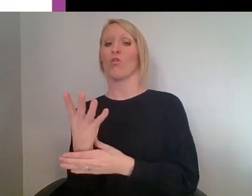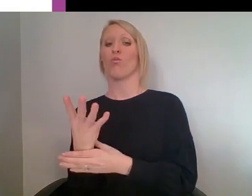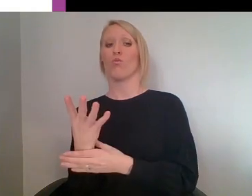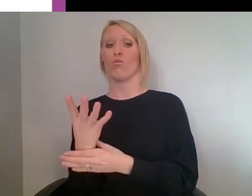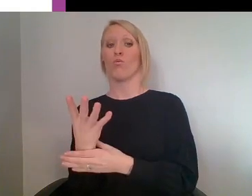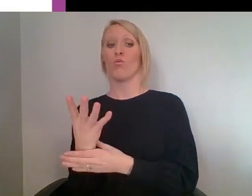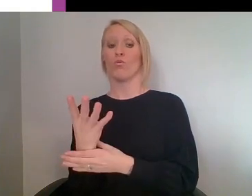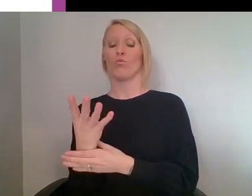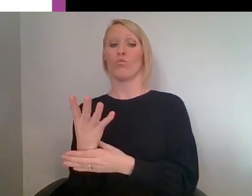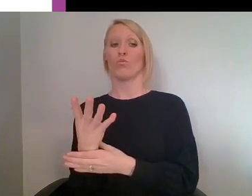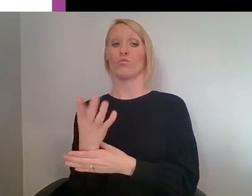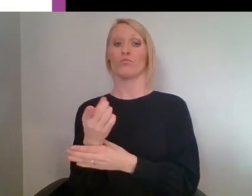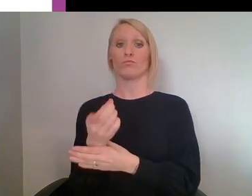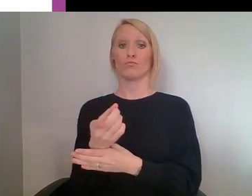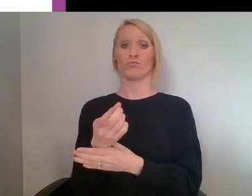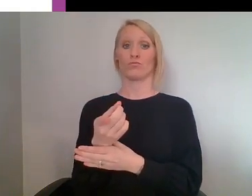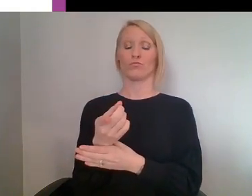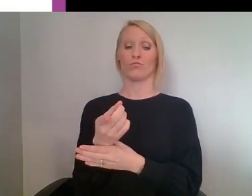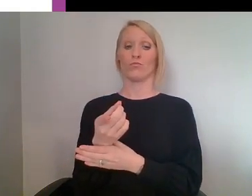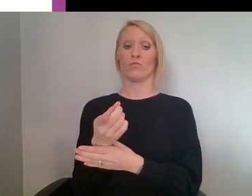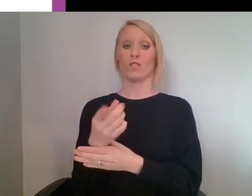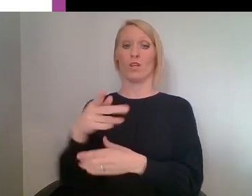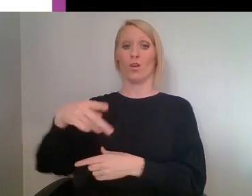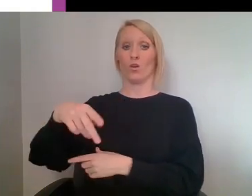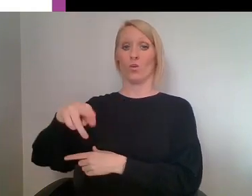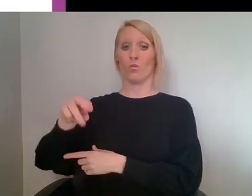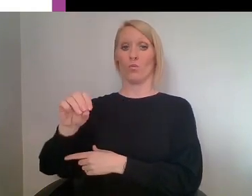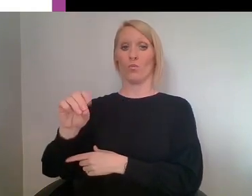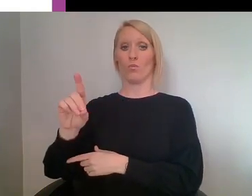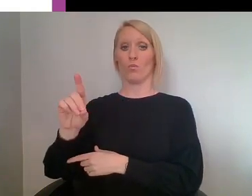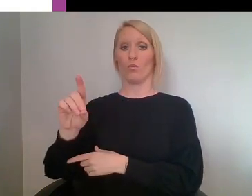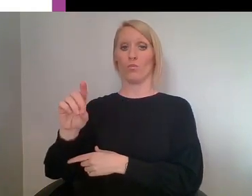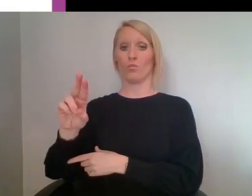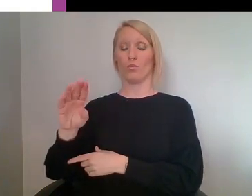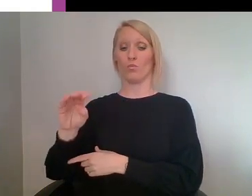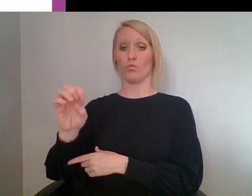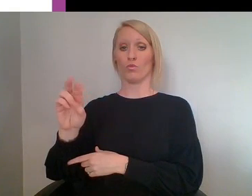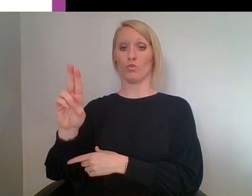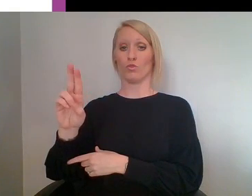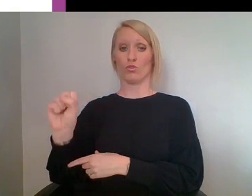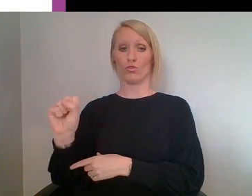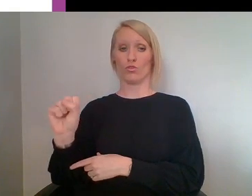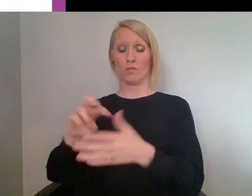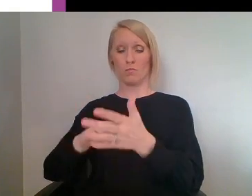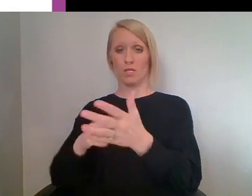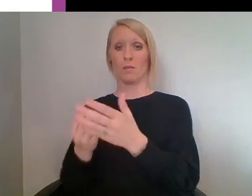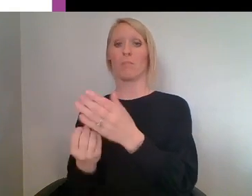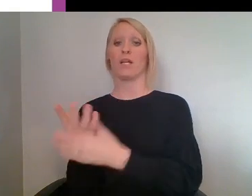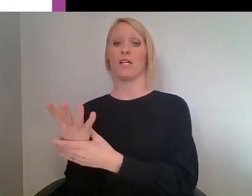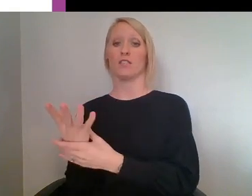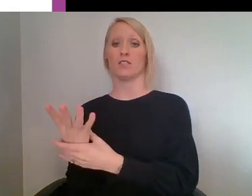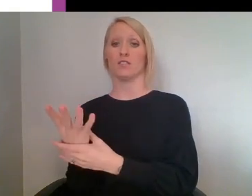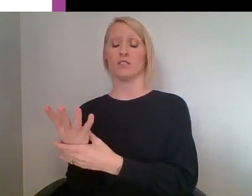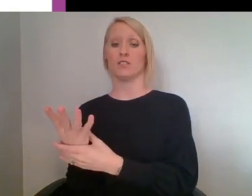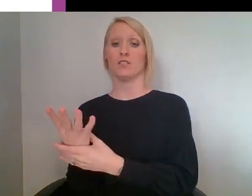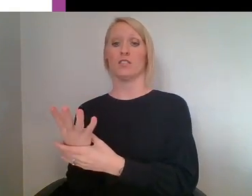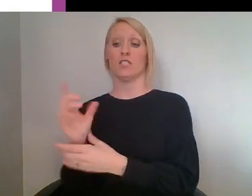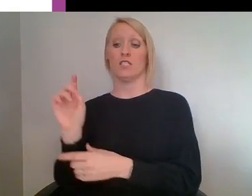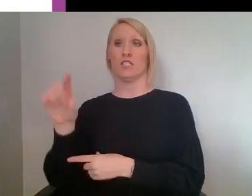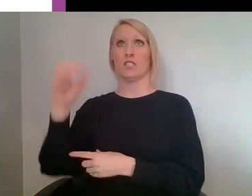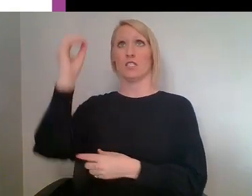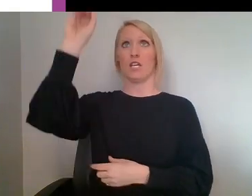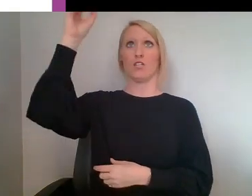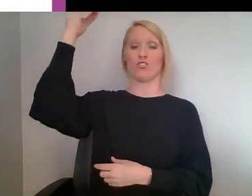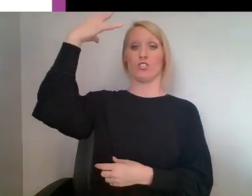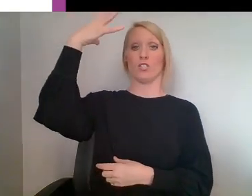chain. And producers take energy from the sun and they make their own food. So these are plants. So anything that is a grass or